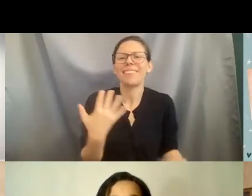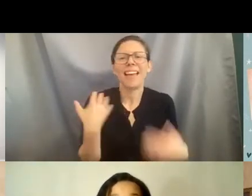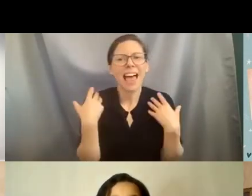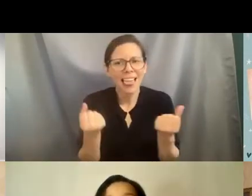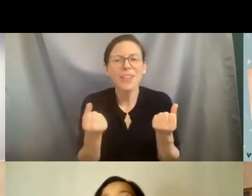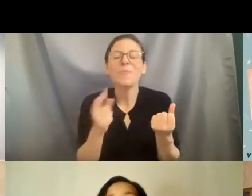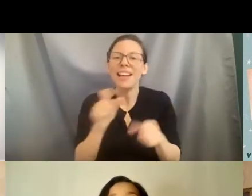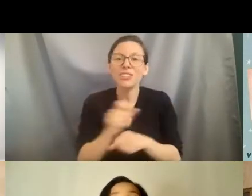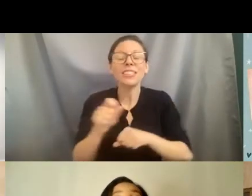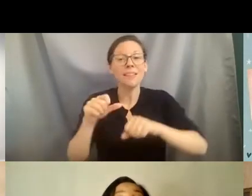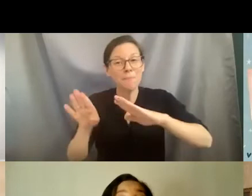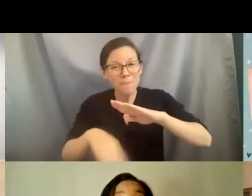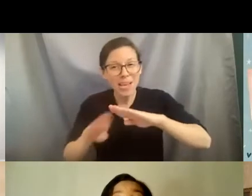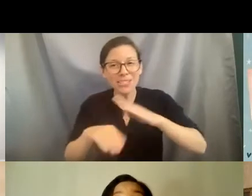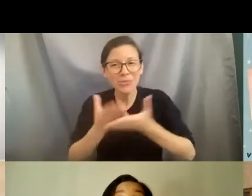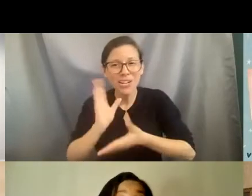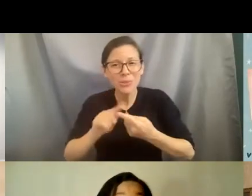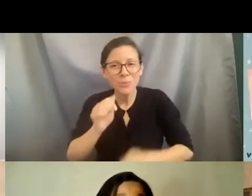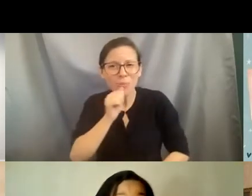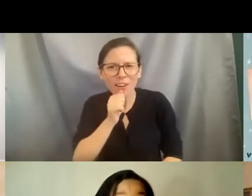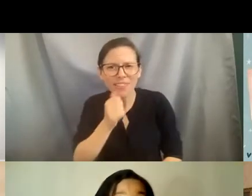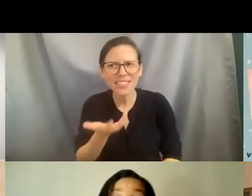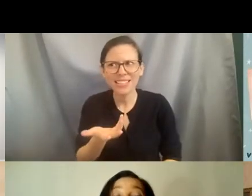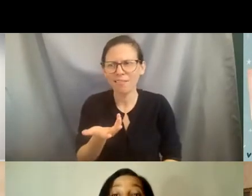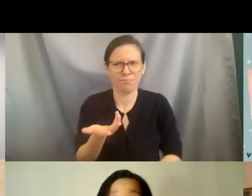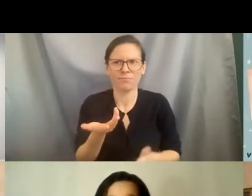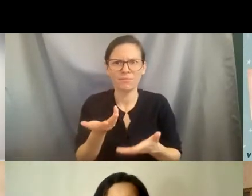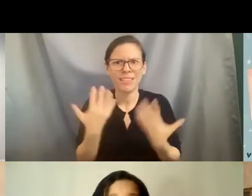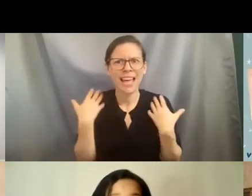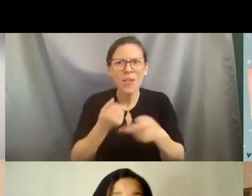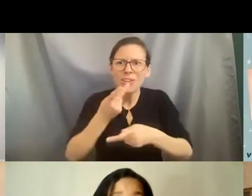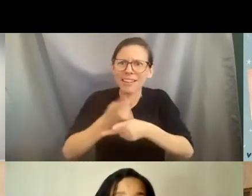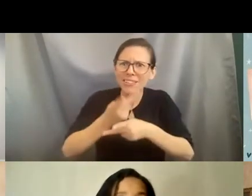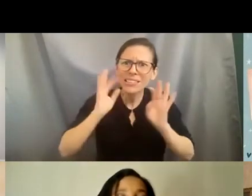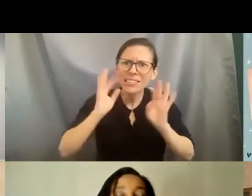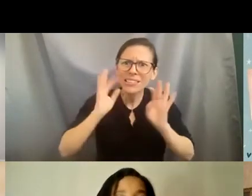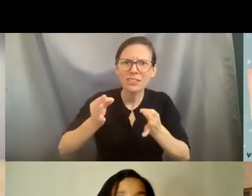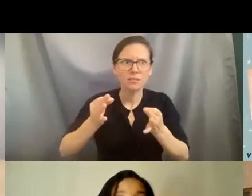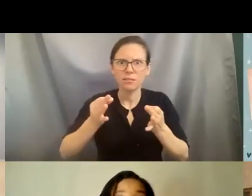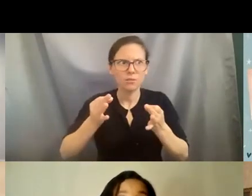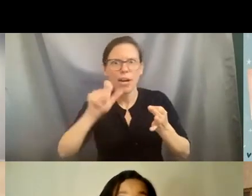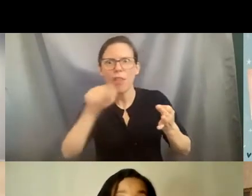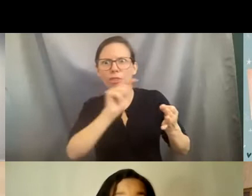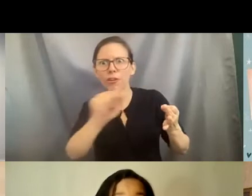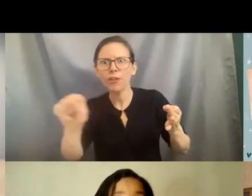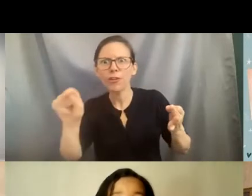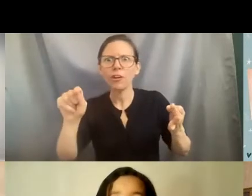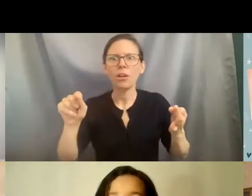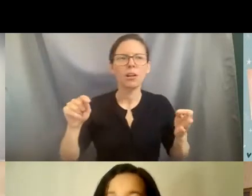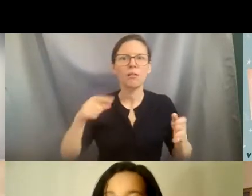right to privacy and how far are we going to go with healthcare decisions? What other healthcare decisions are out there that may be